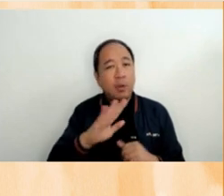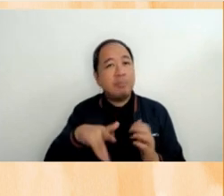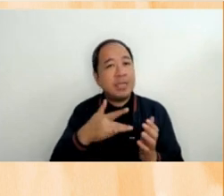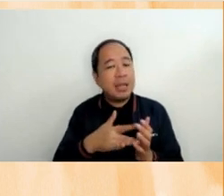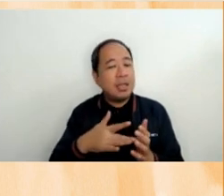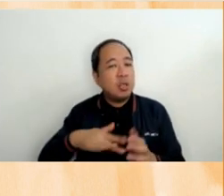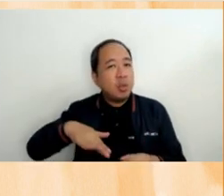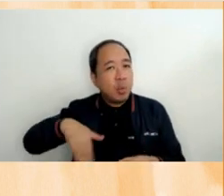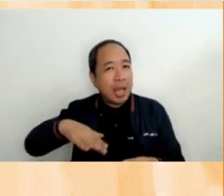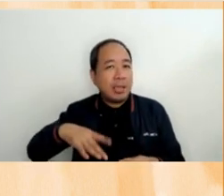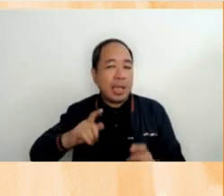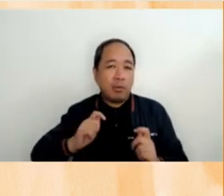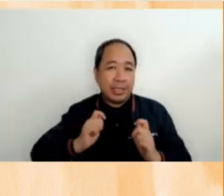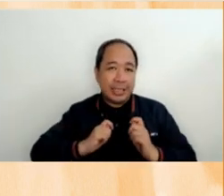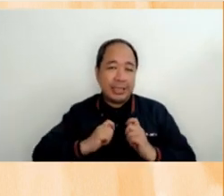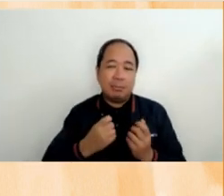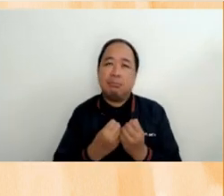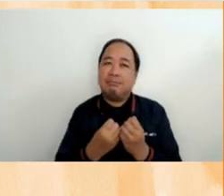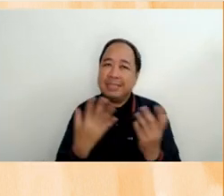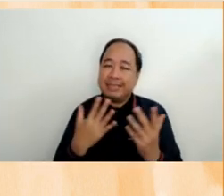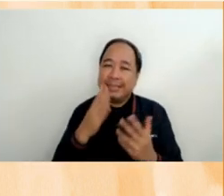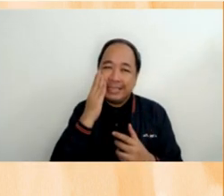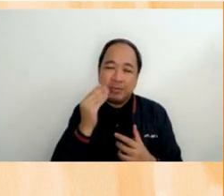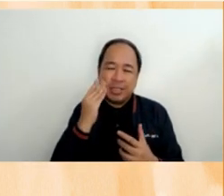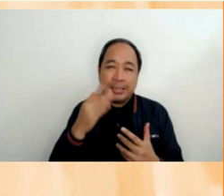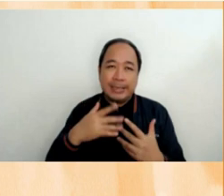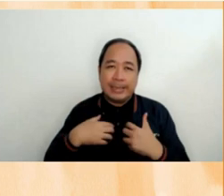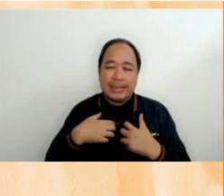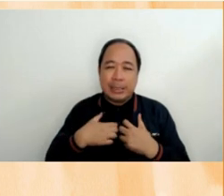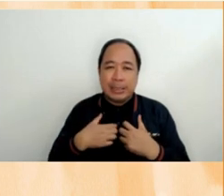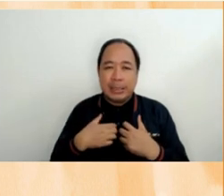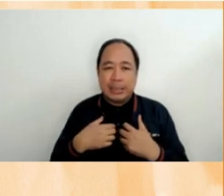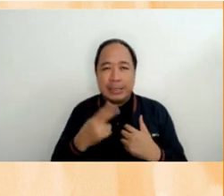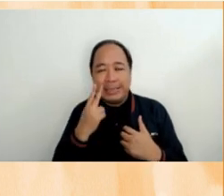would experience anxiety about their future.